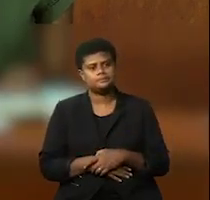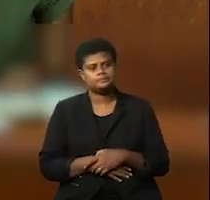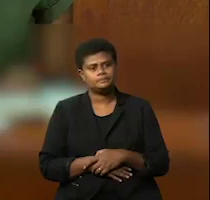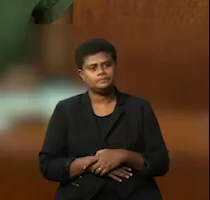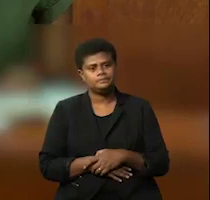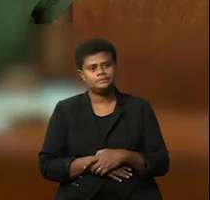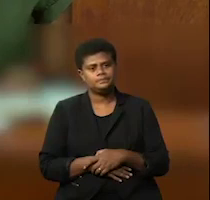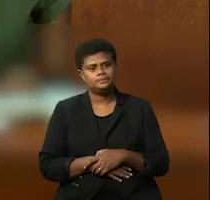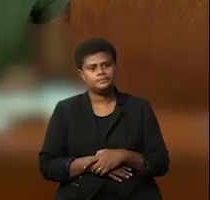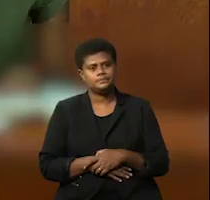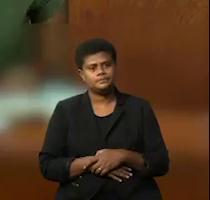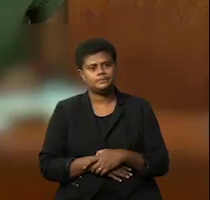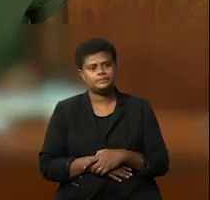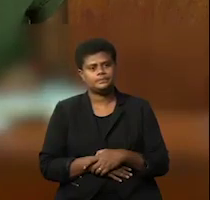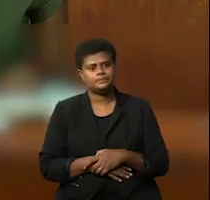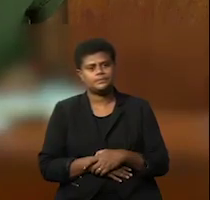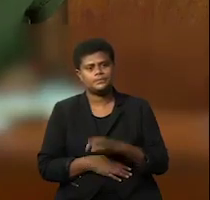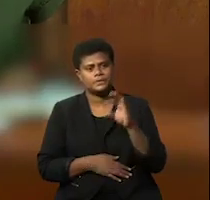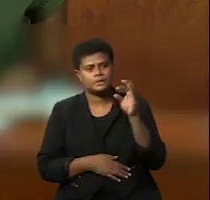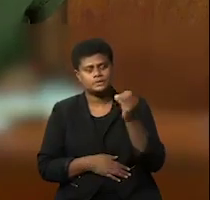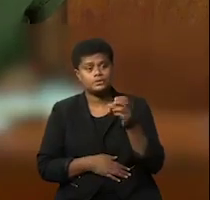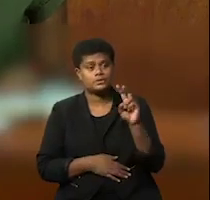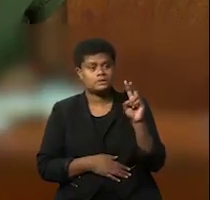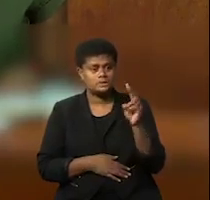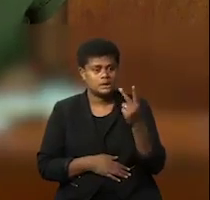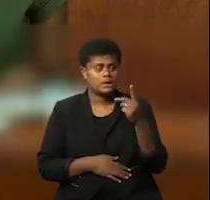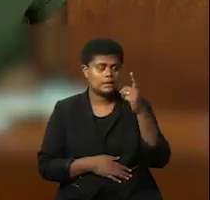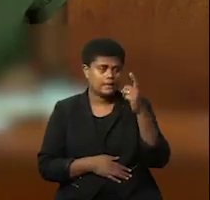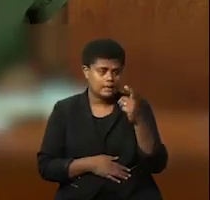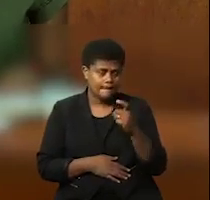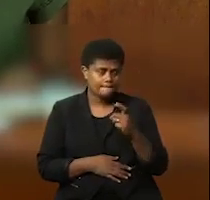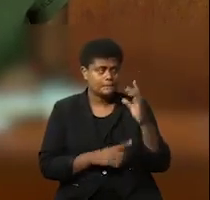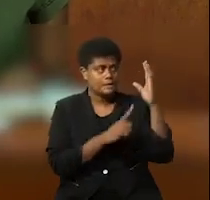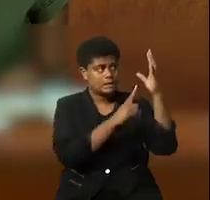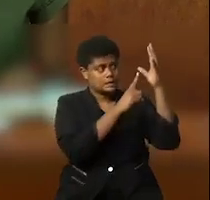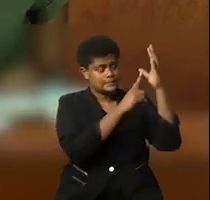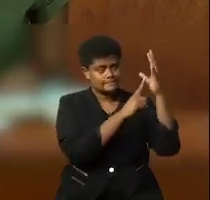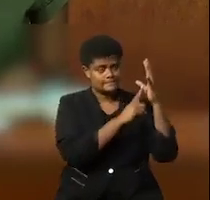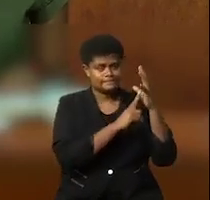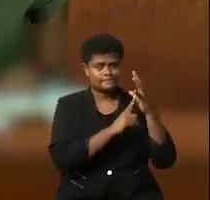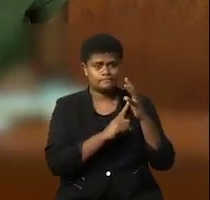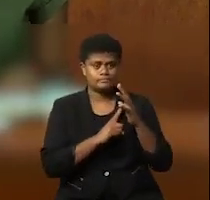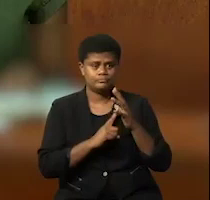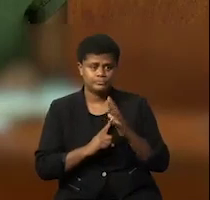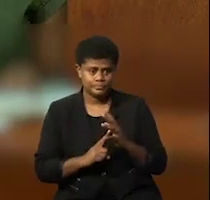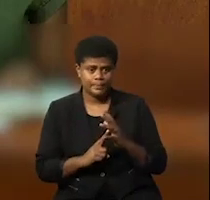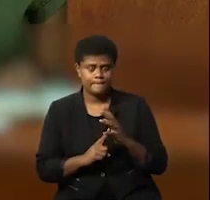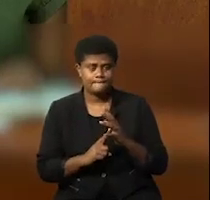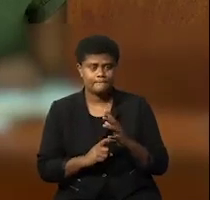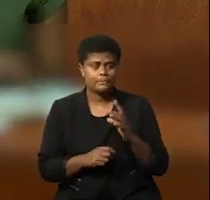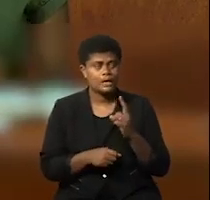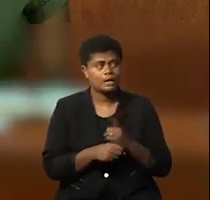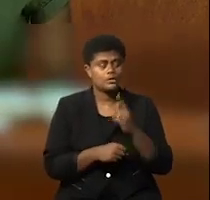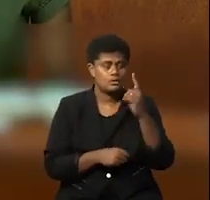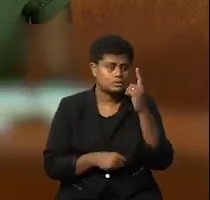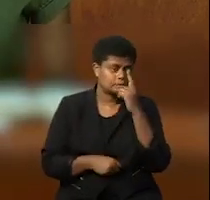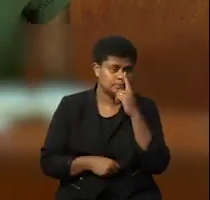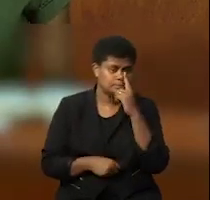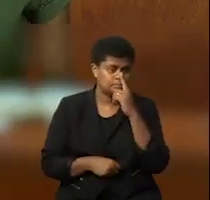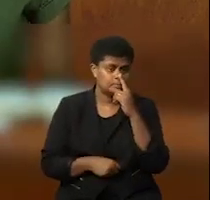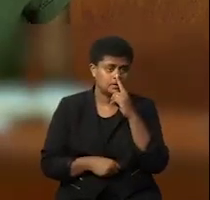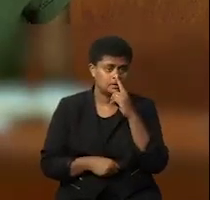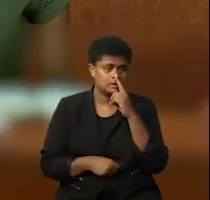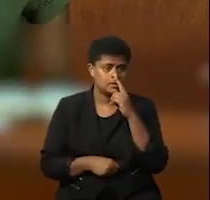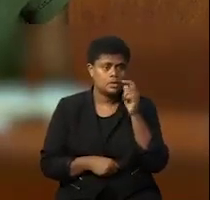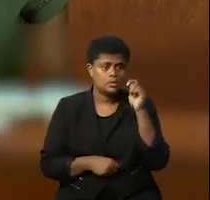forward to the second coming, is when the time that we will, that God's people will